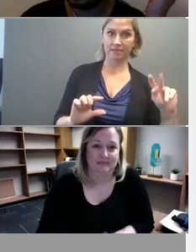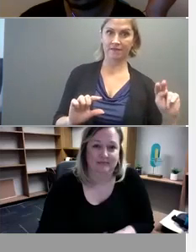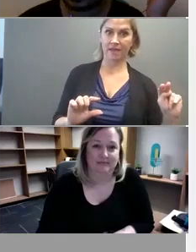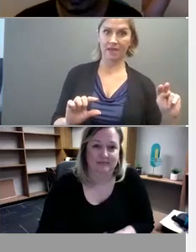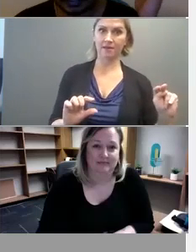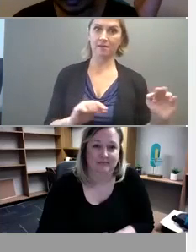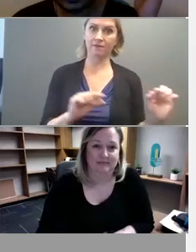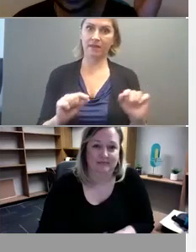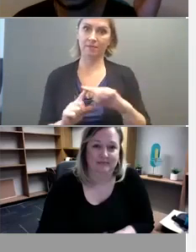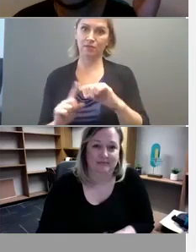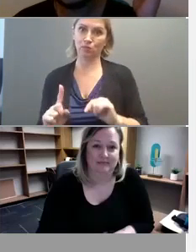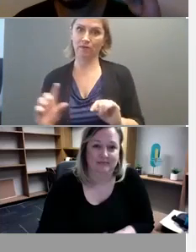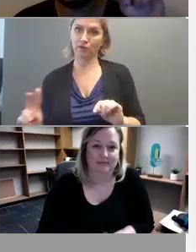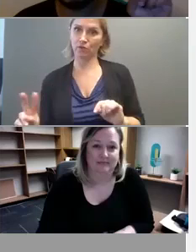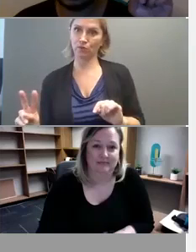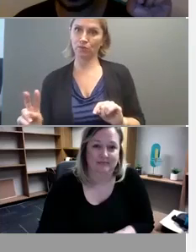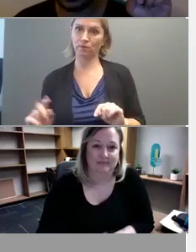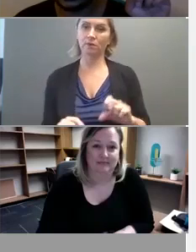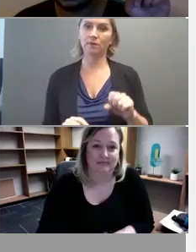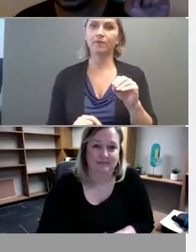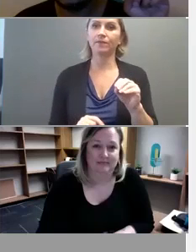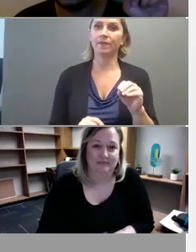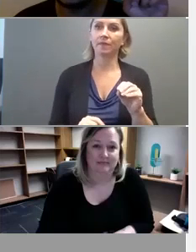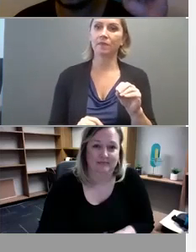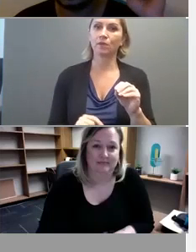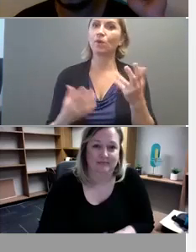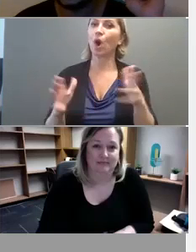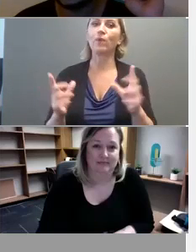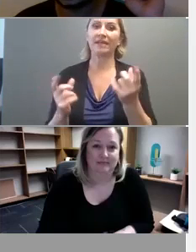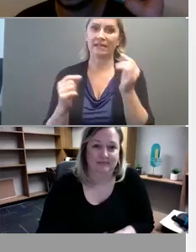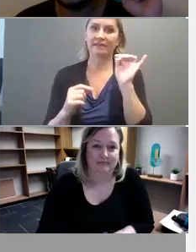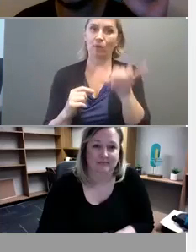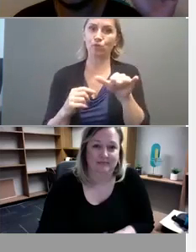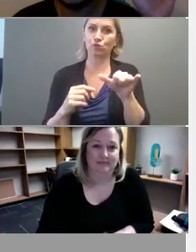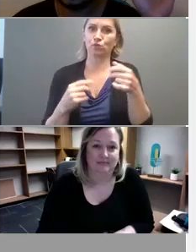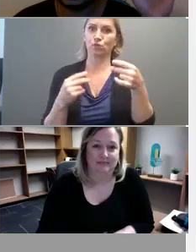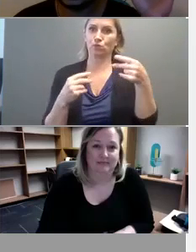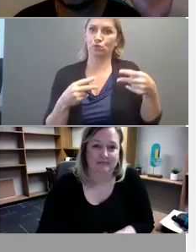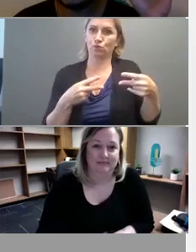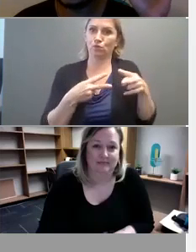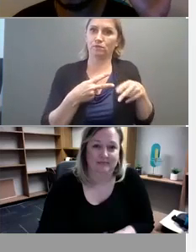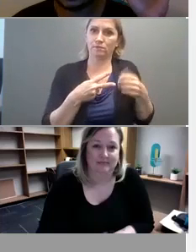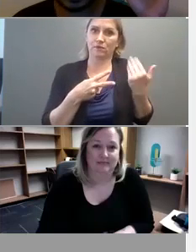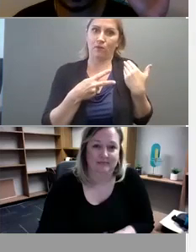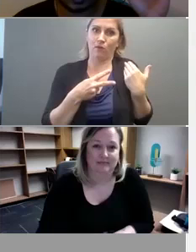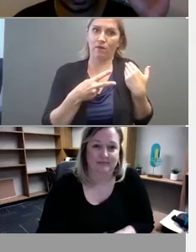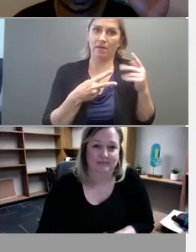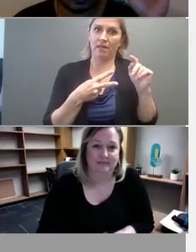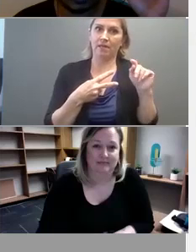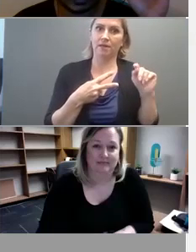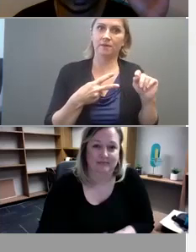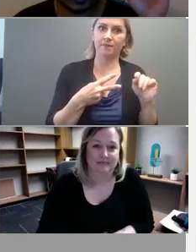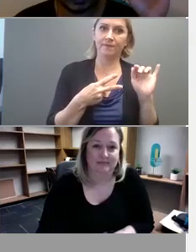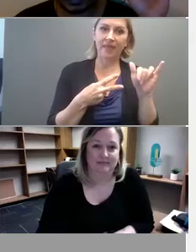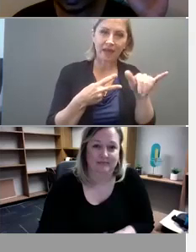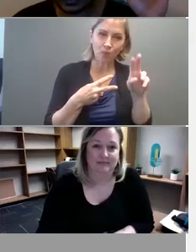plus 1. Right. So we already did these two equations earlier. 2Tn minus 2 plus 1 was,